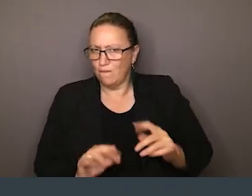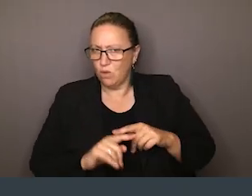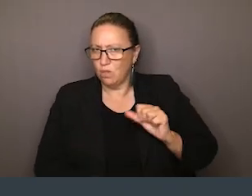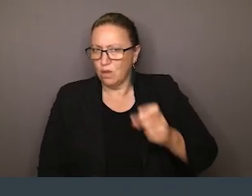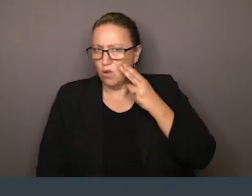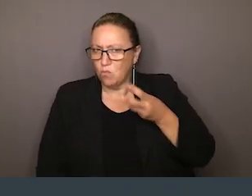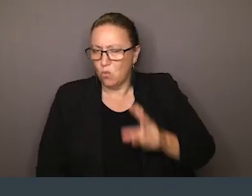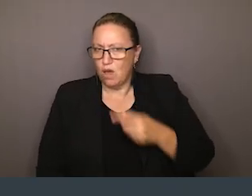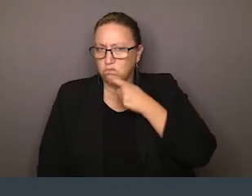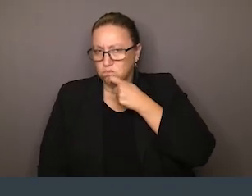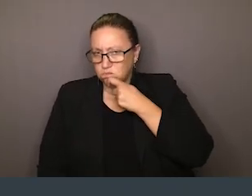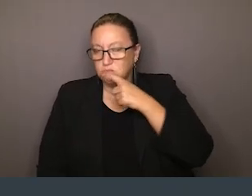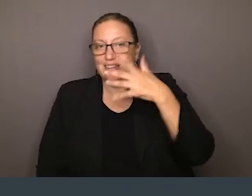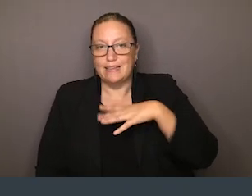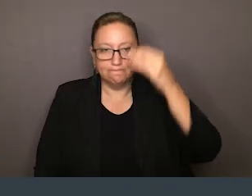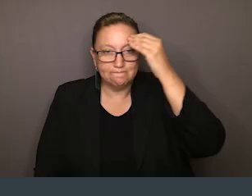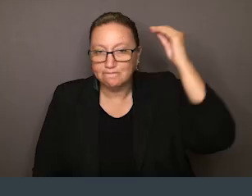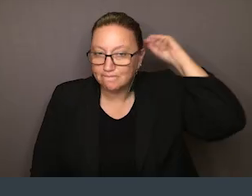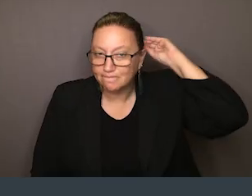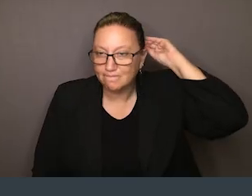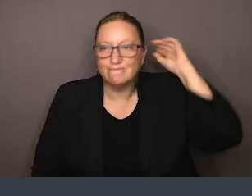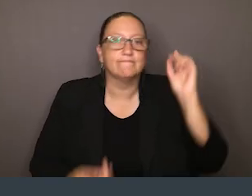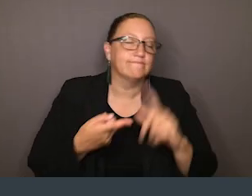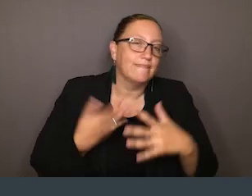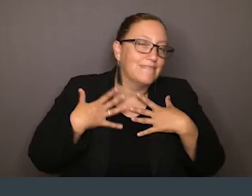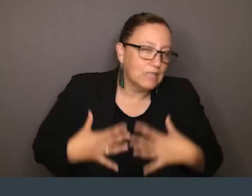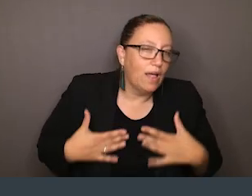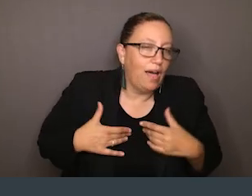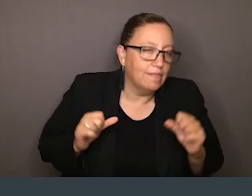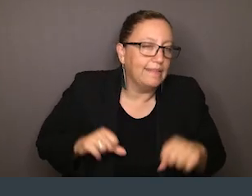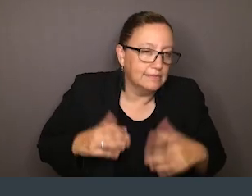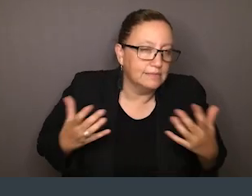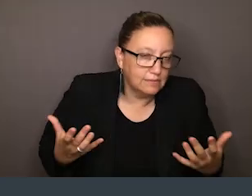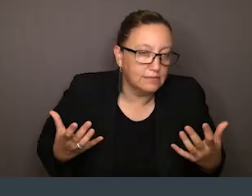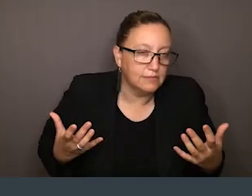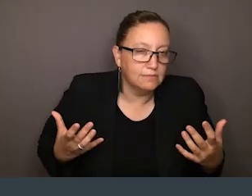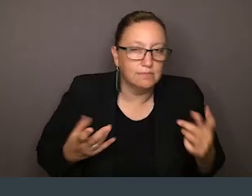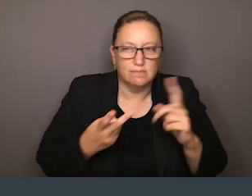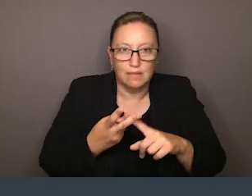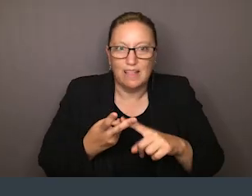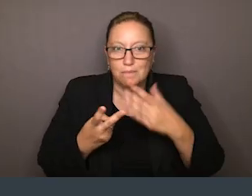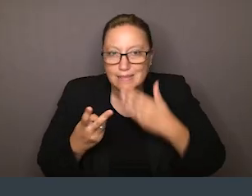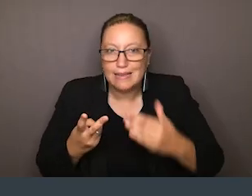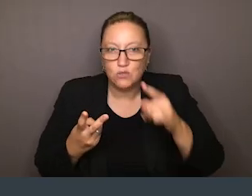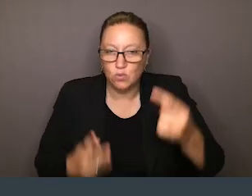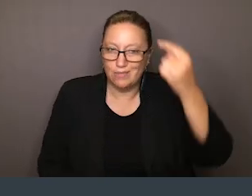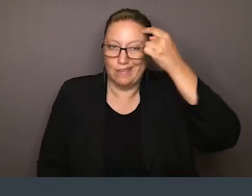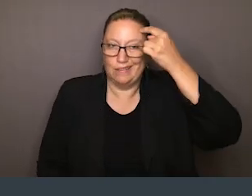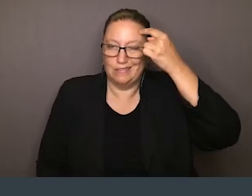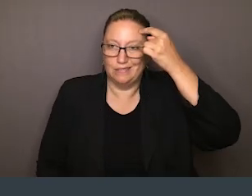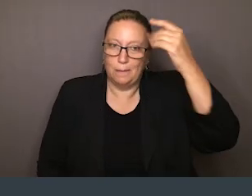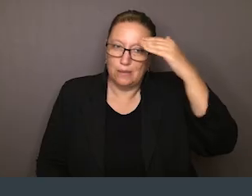for that individual, amongst other causes such as, say, physical health conditions, it's